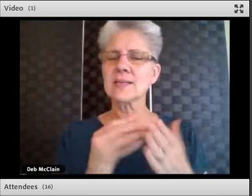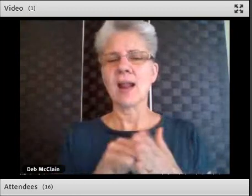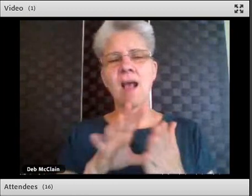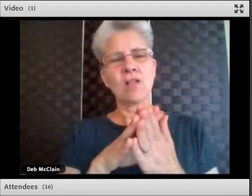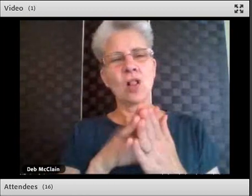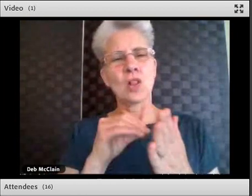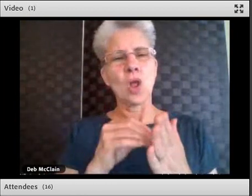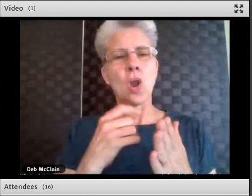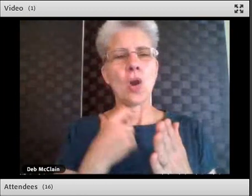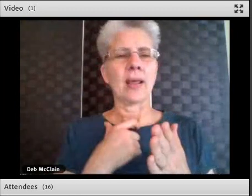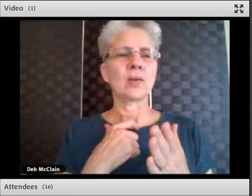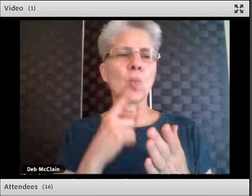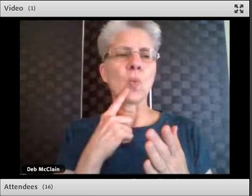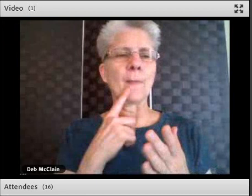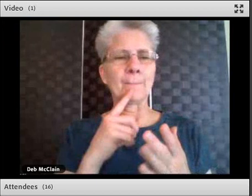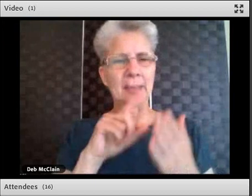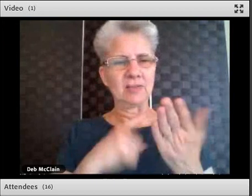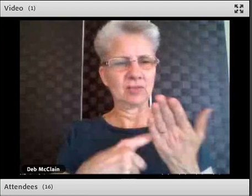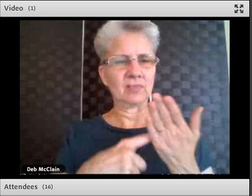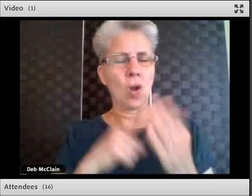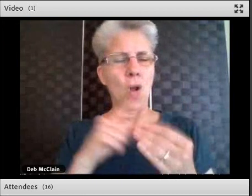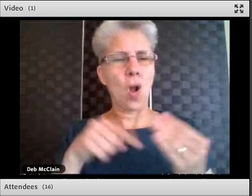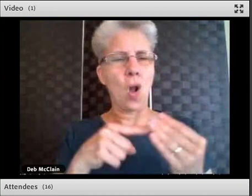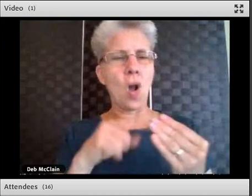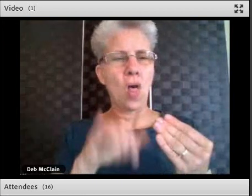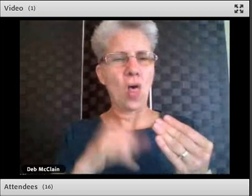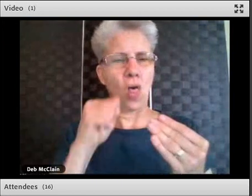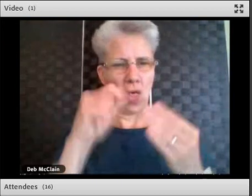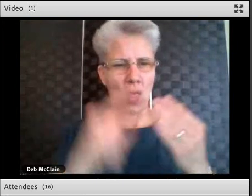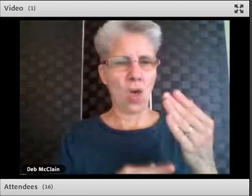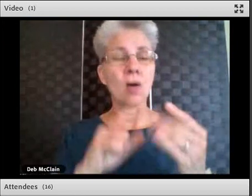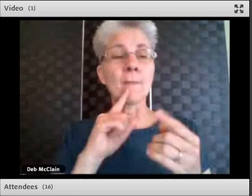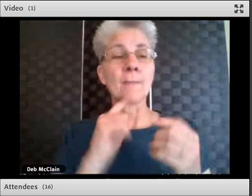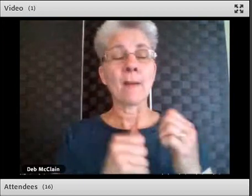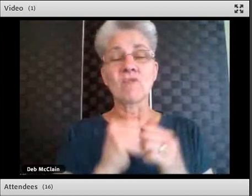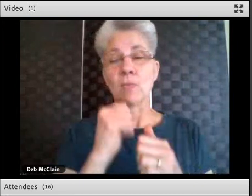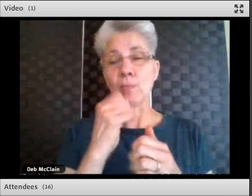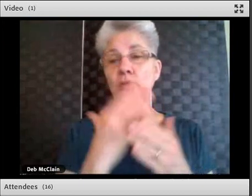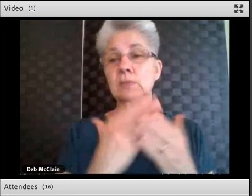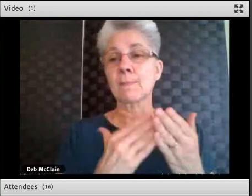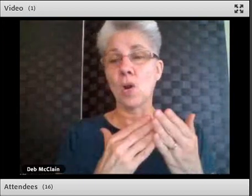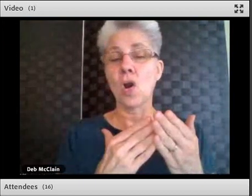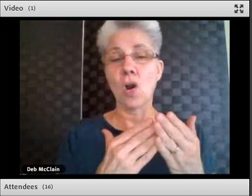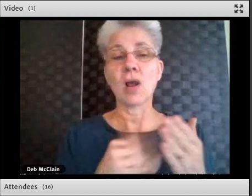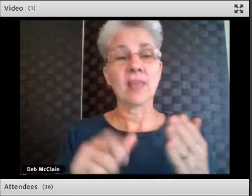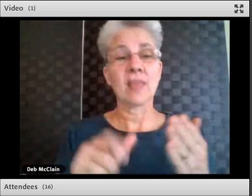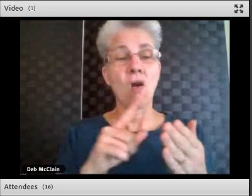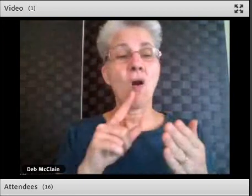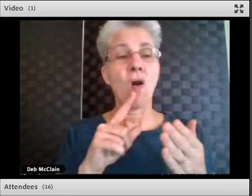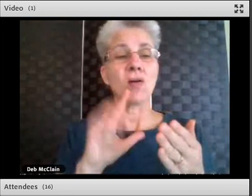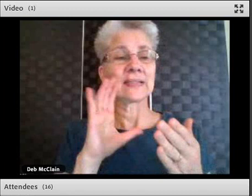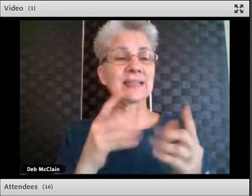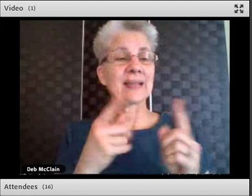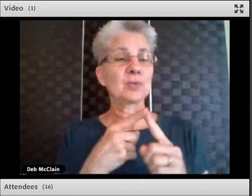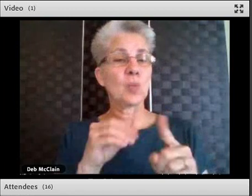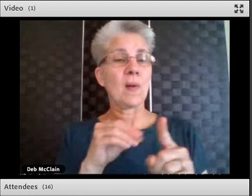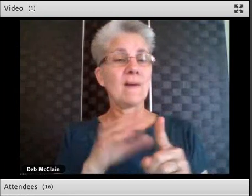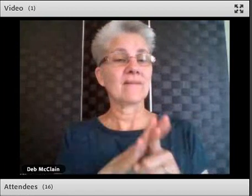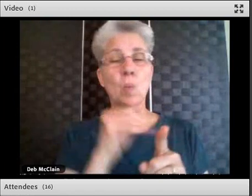found out in researching all of these conditions is that for the most part, they all seem to